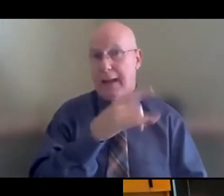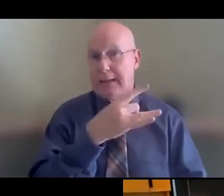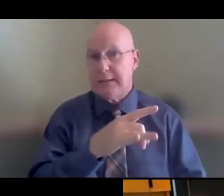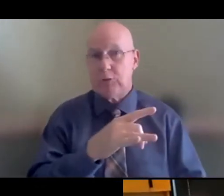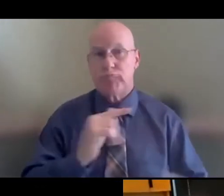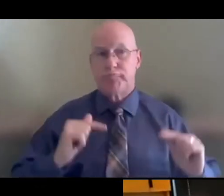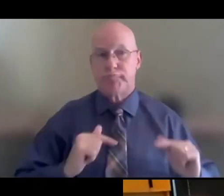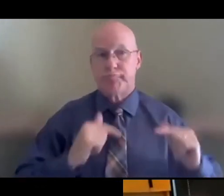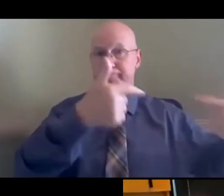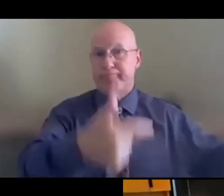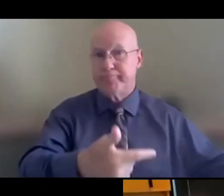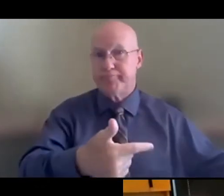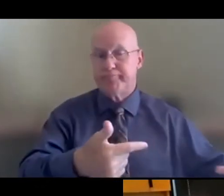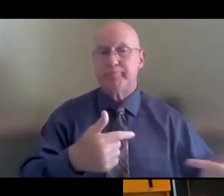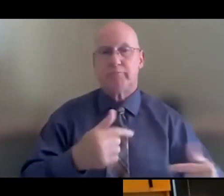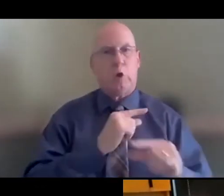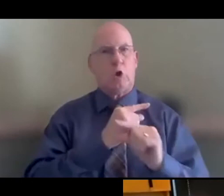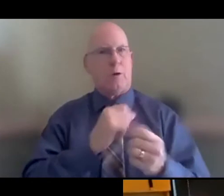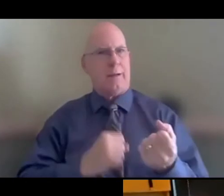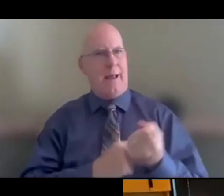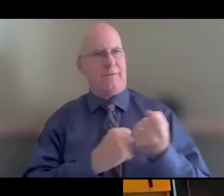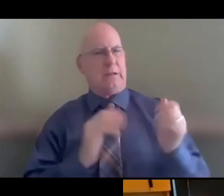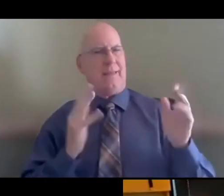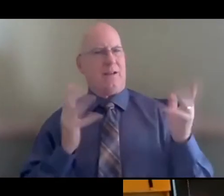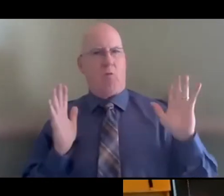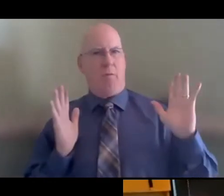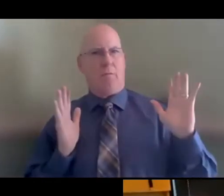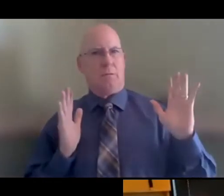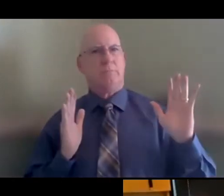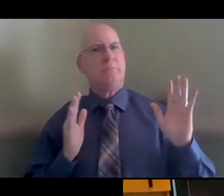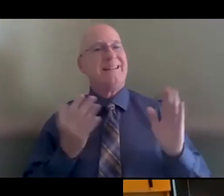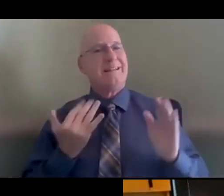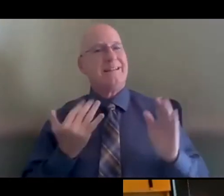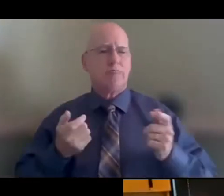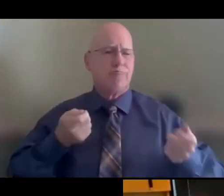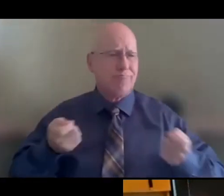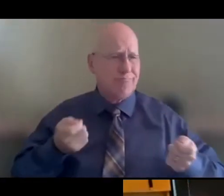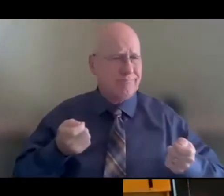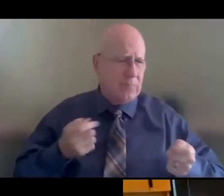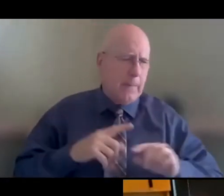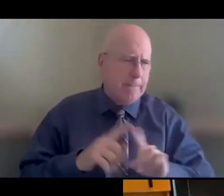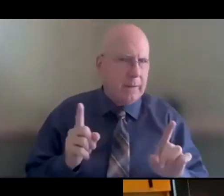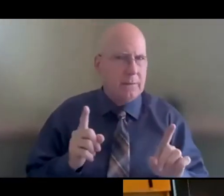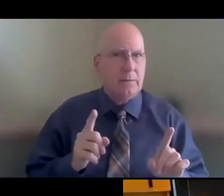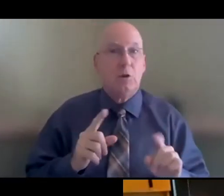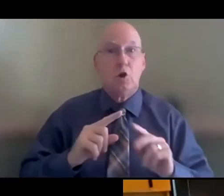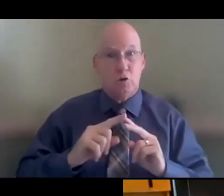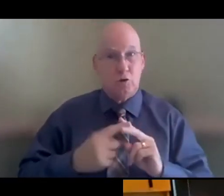we have guardian advocacy for him, we can still be in charge of that for him. But starting early